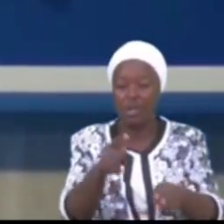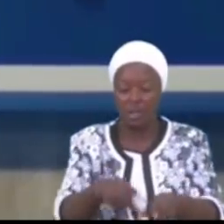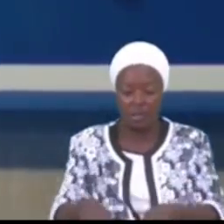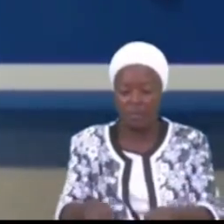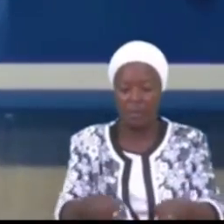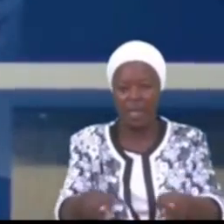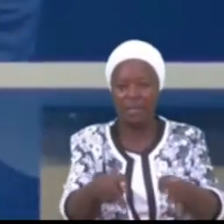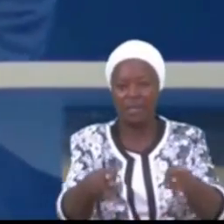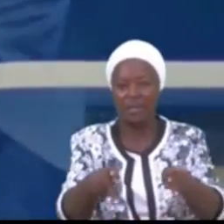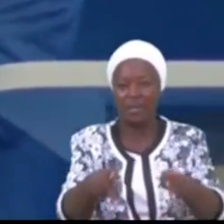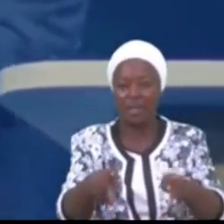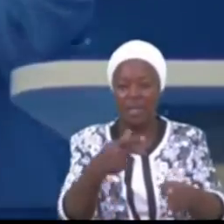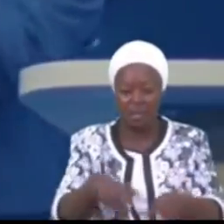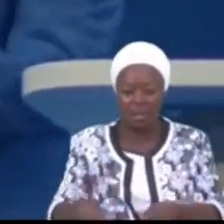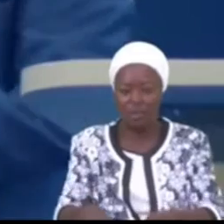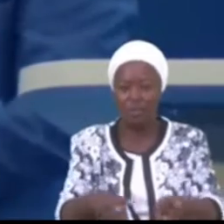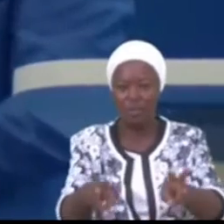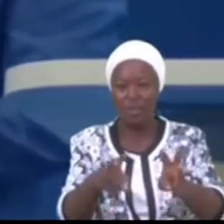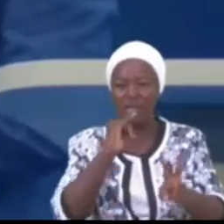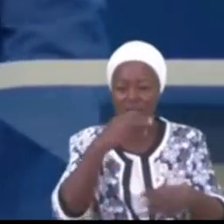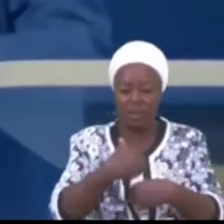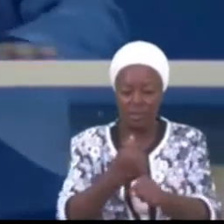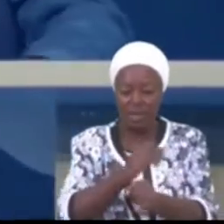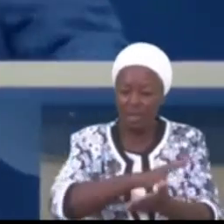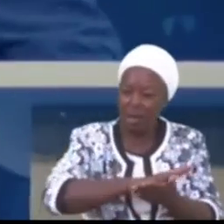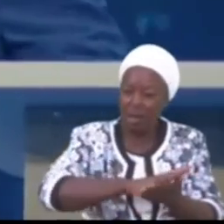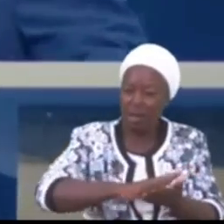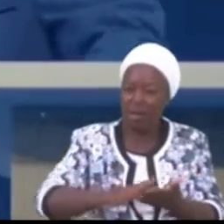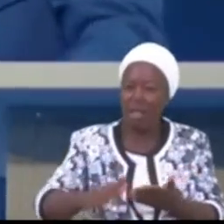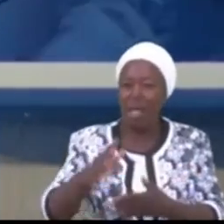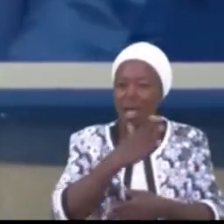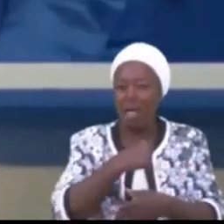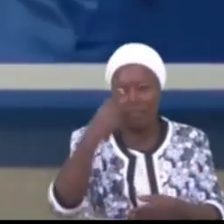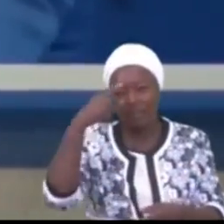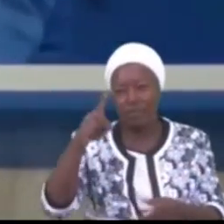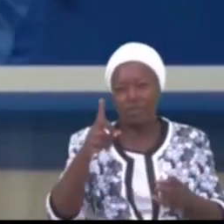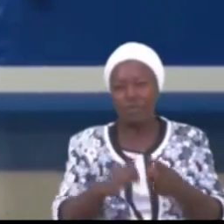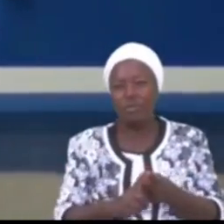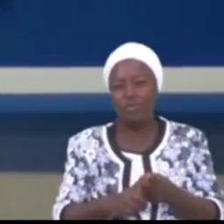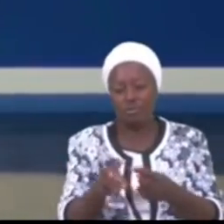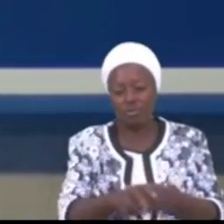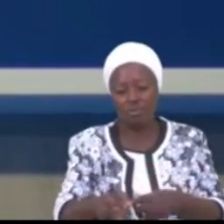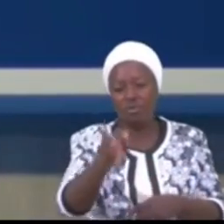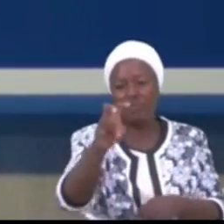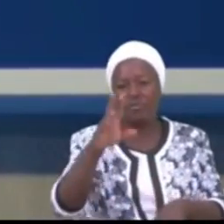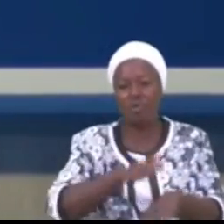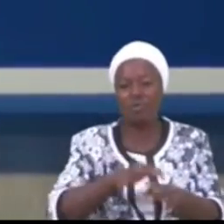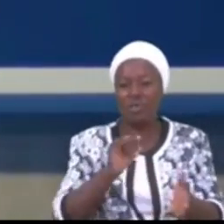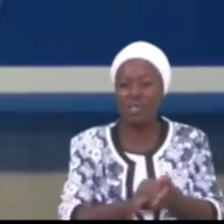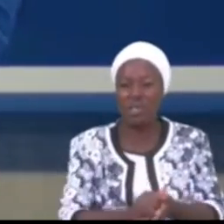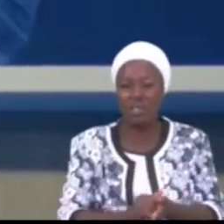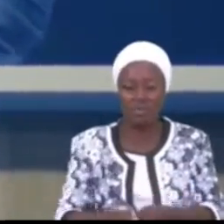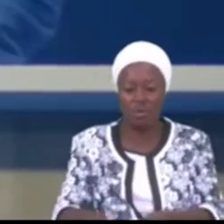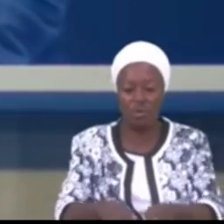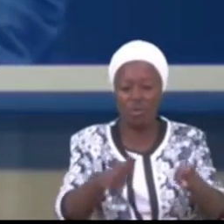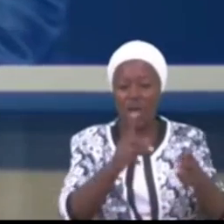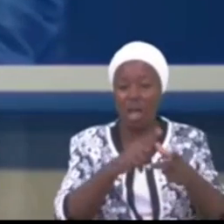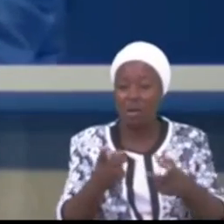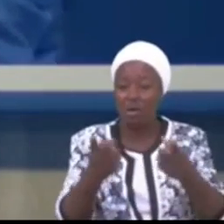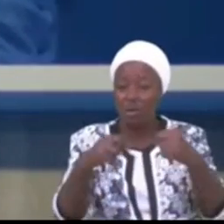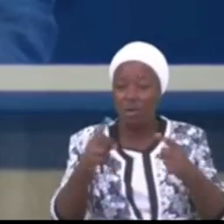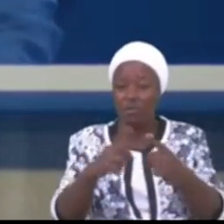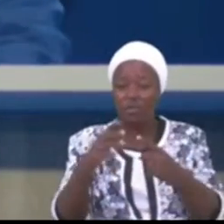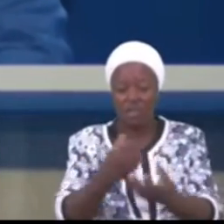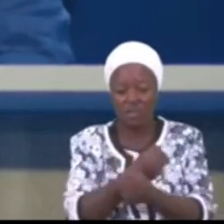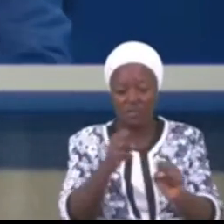path, the way is made clear, and for you to travel on that road and come to the